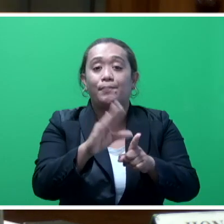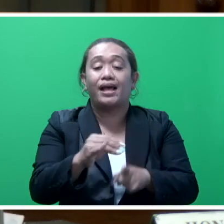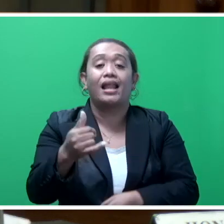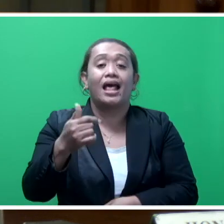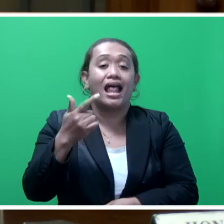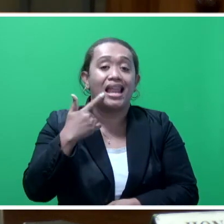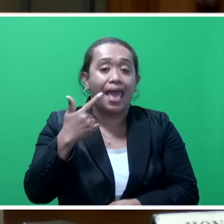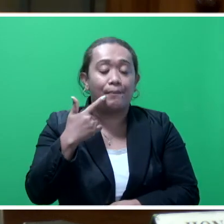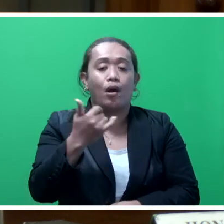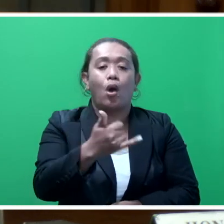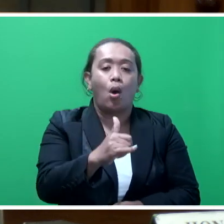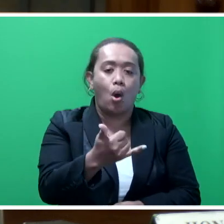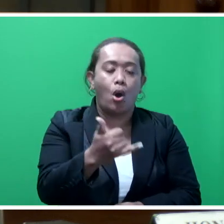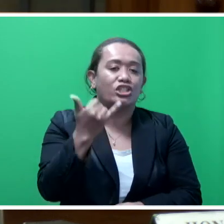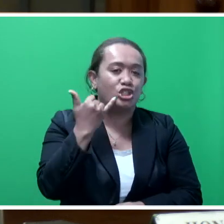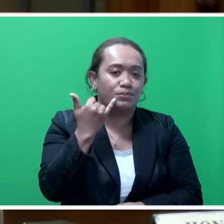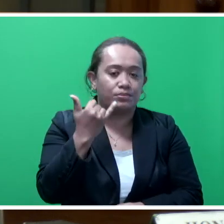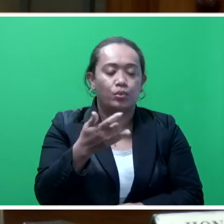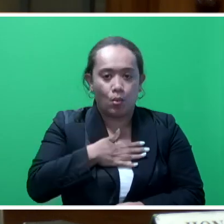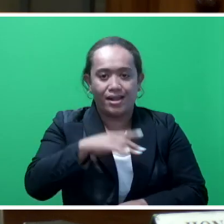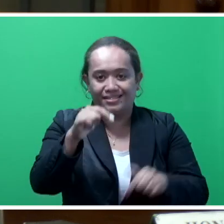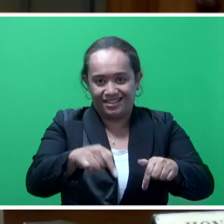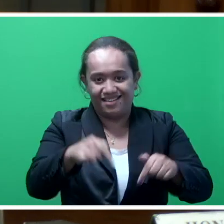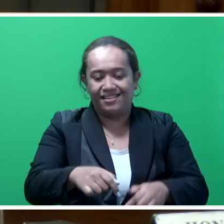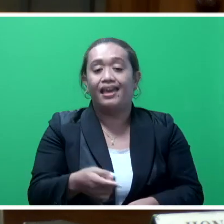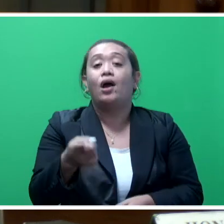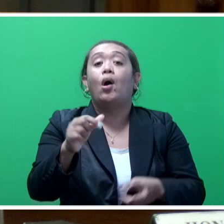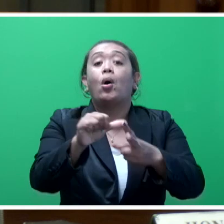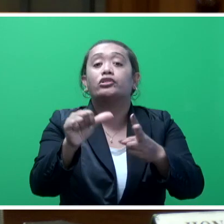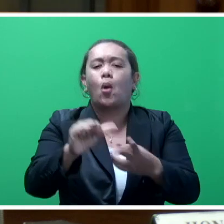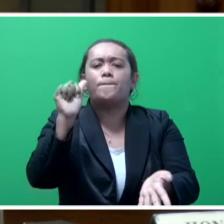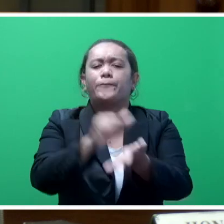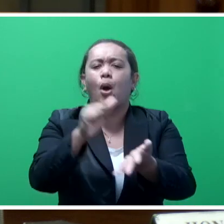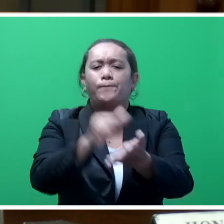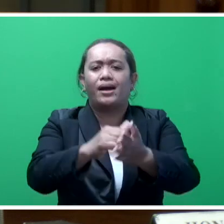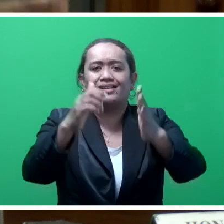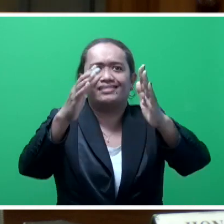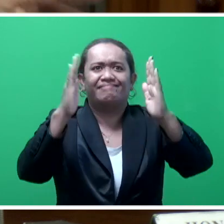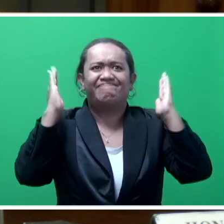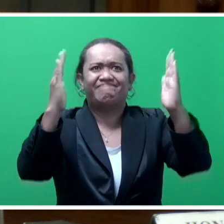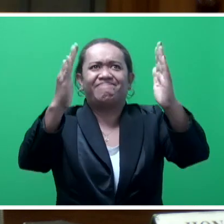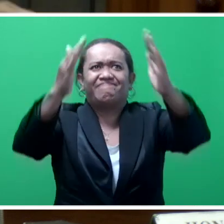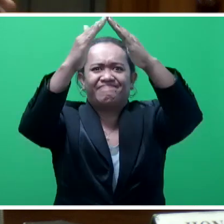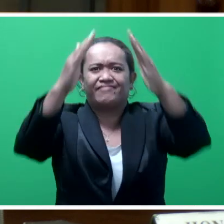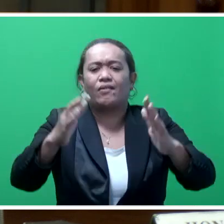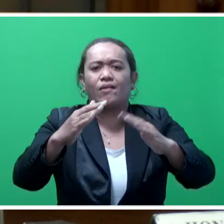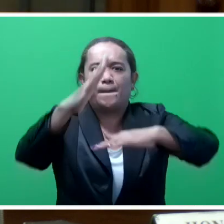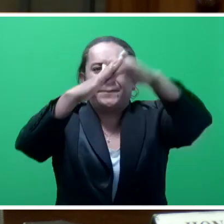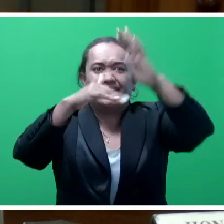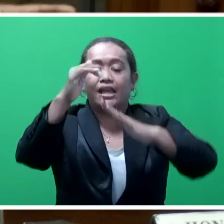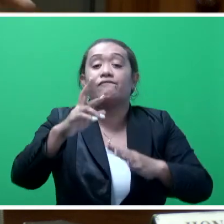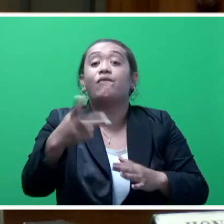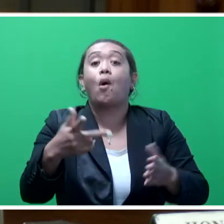a slaughterhouse and abattoir in Northern Division, but we are looking at establishing a slaughterhouse once we get to the stage